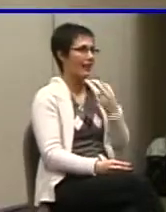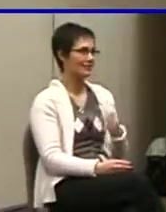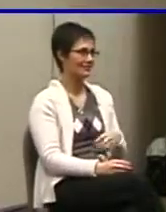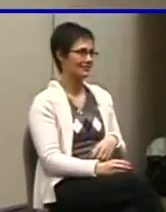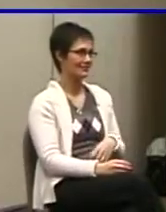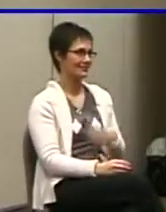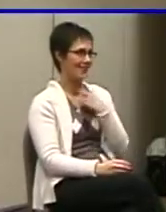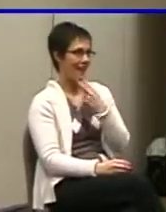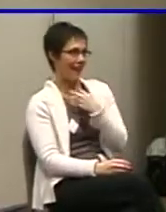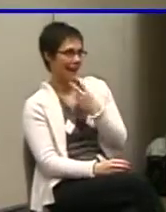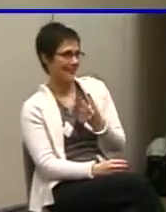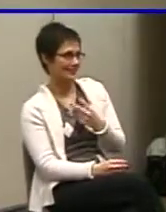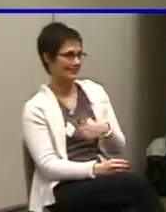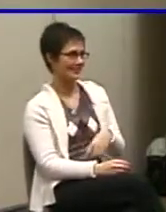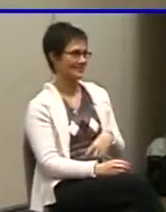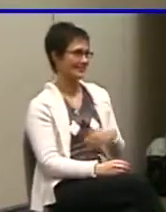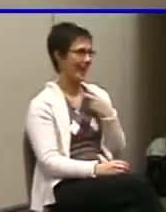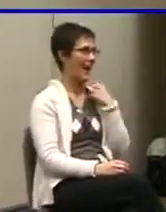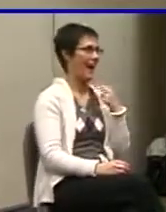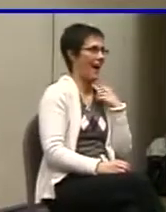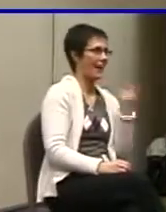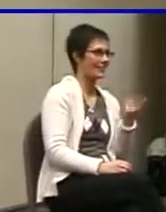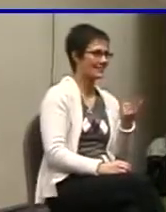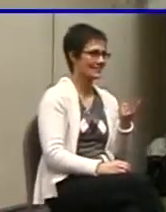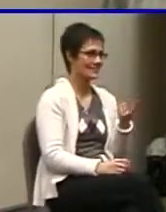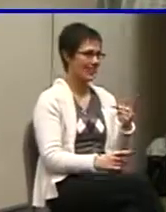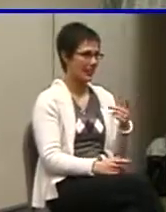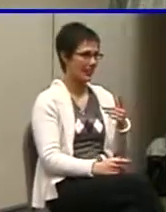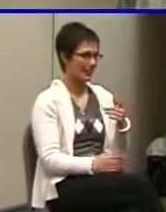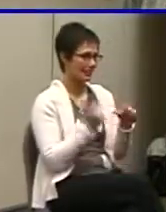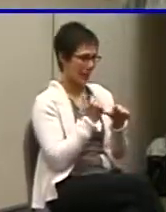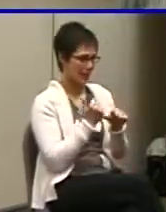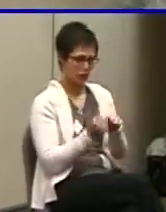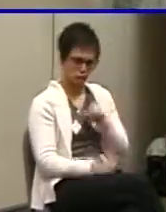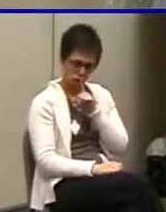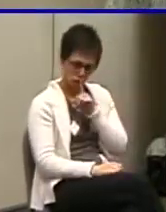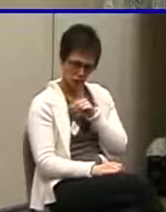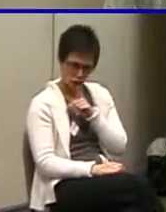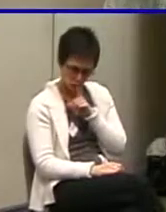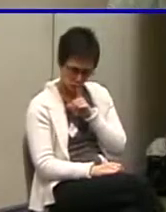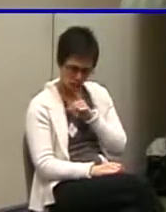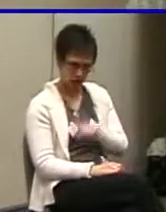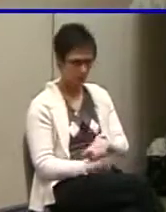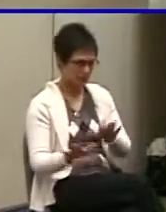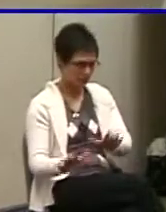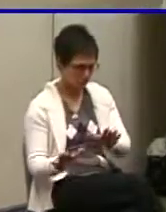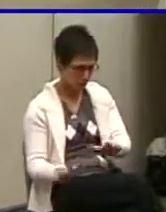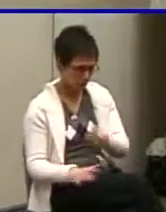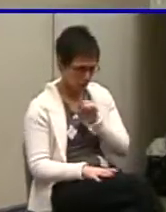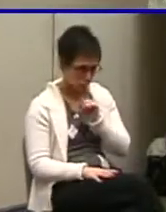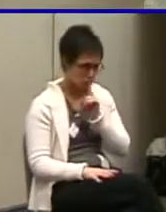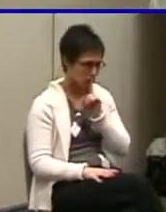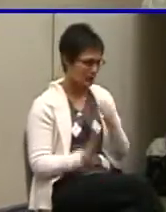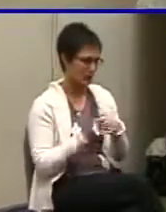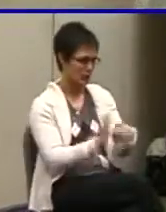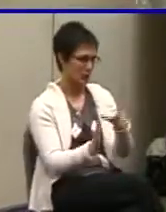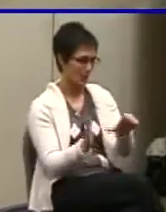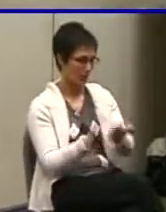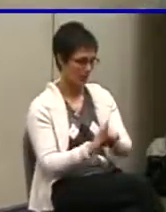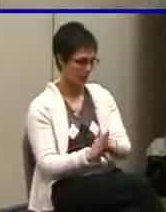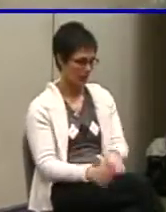ah, ah. And the aide's going, shh, shh, quiet, let's get to work, get to work. You got the picture cue and the whole